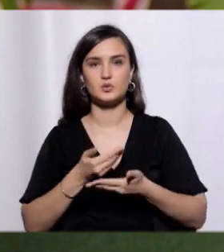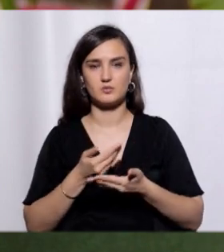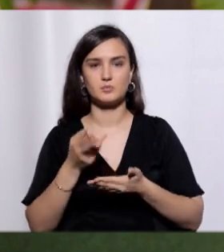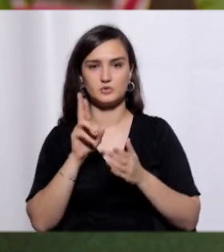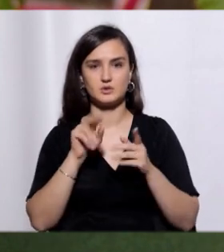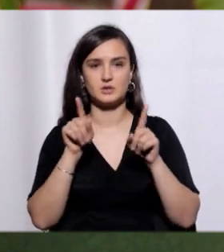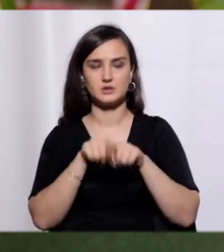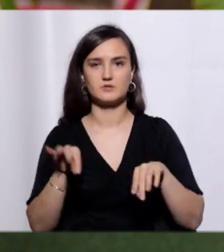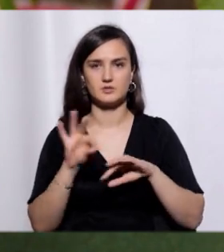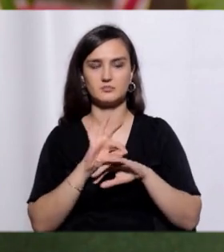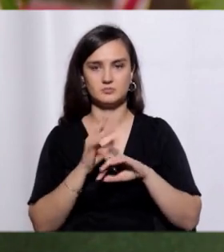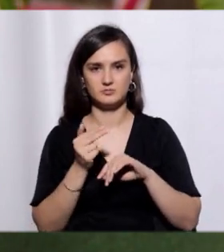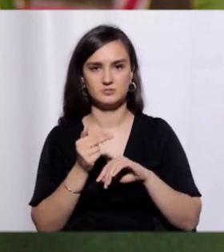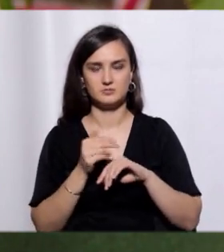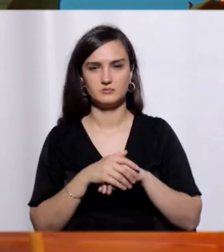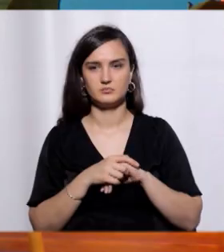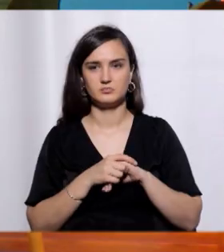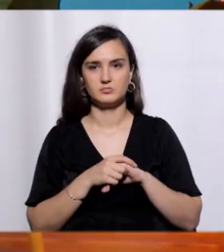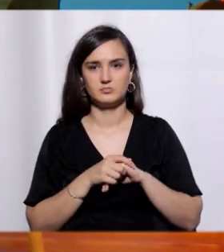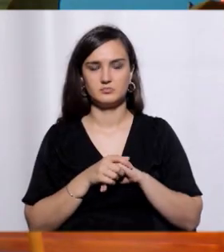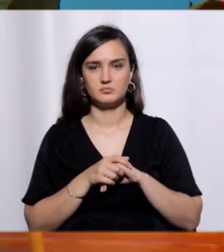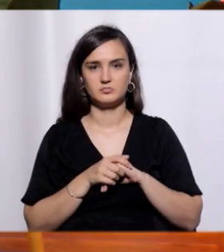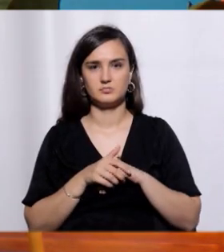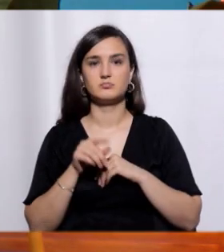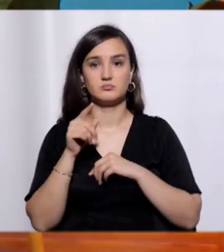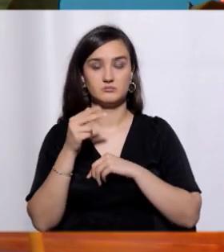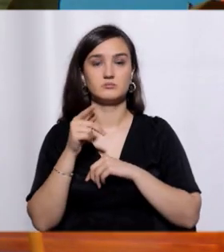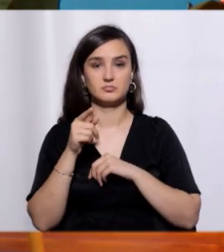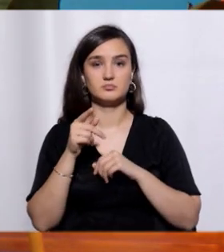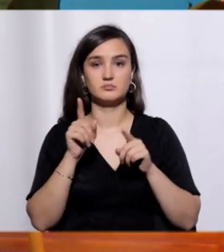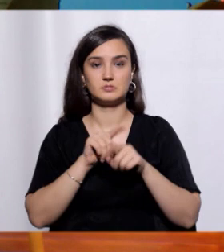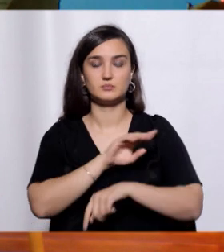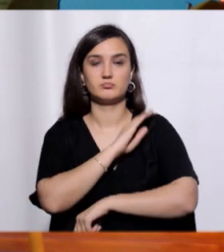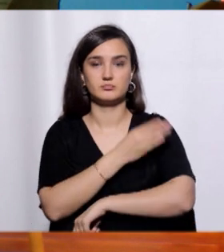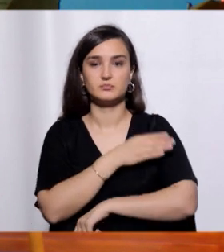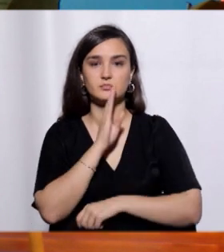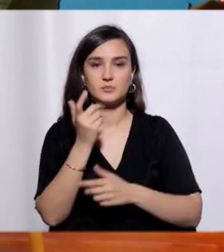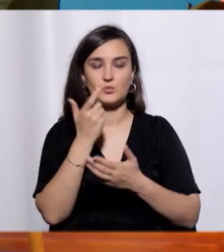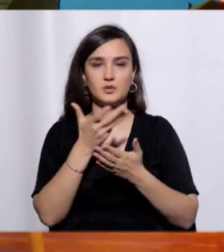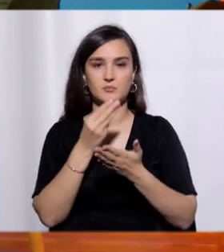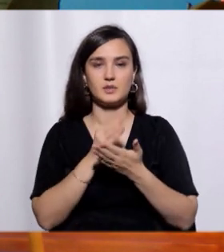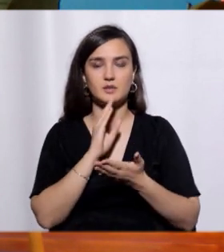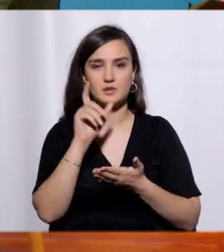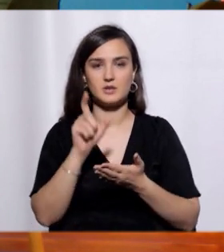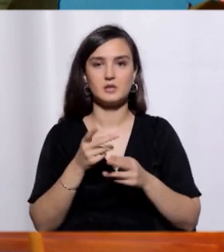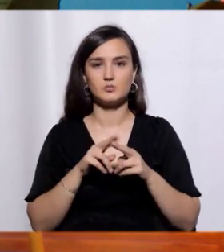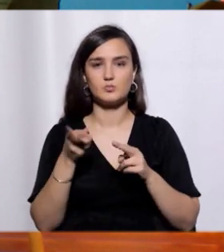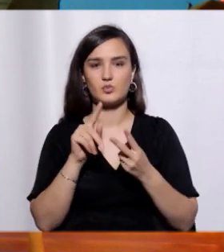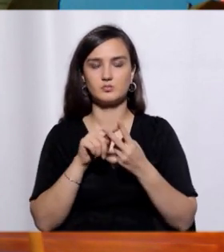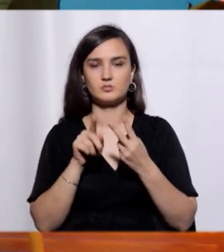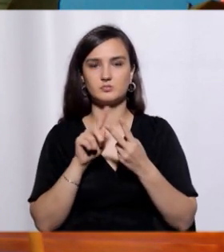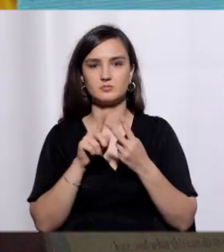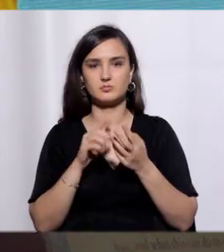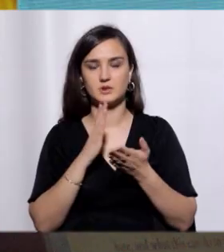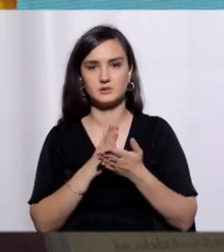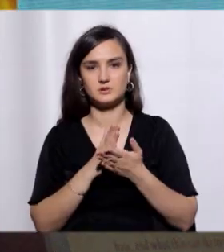And also marriage, definitely. And the thing is that she is a strong, independent woman. So there's 2 things going on